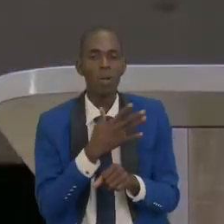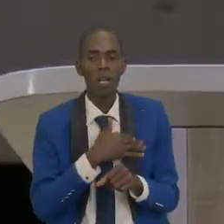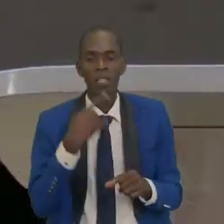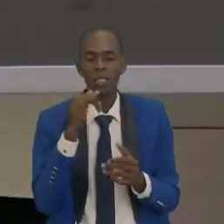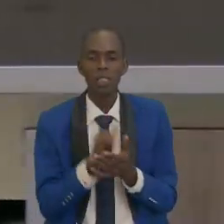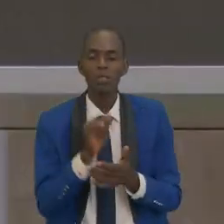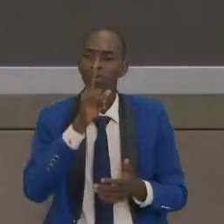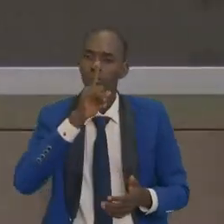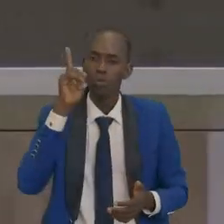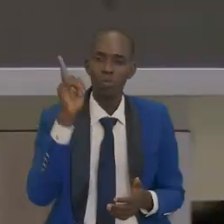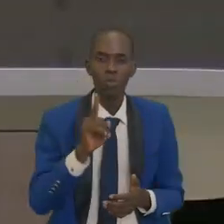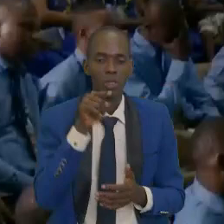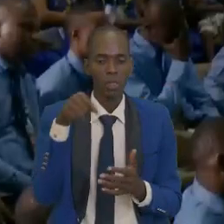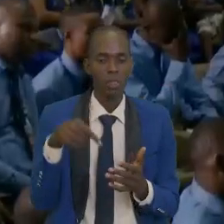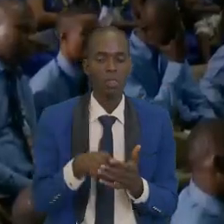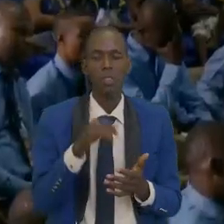will do